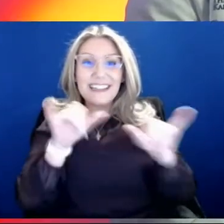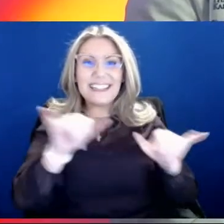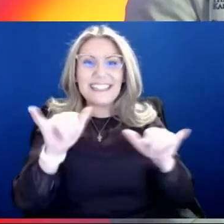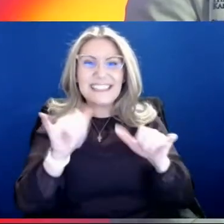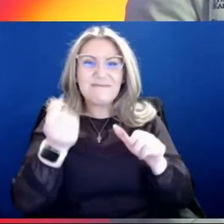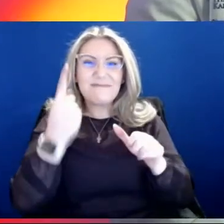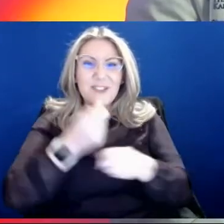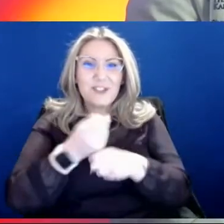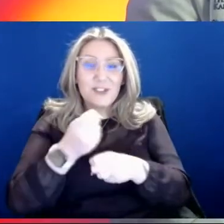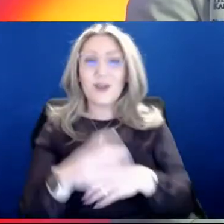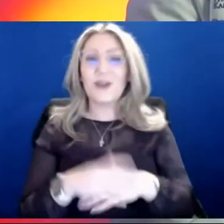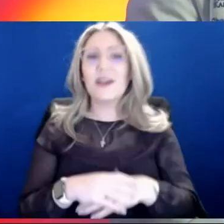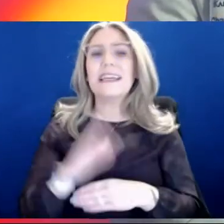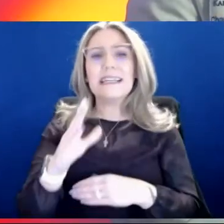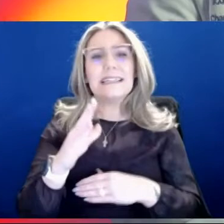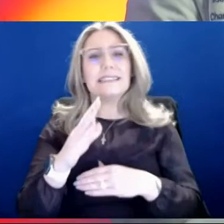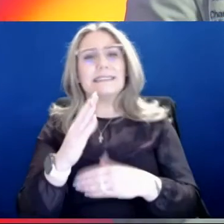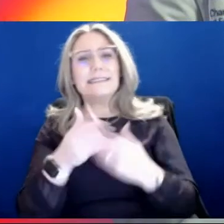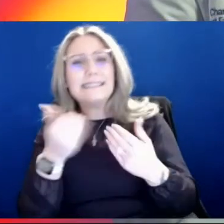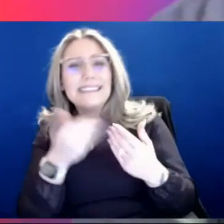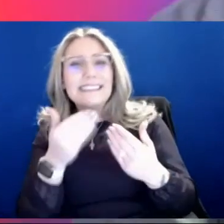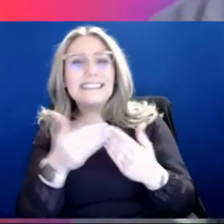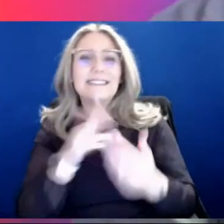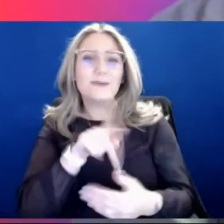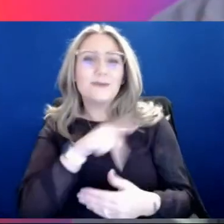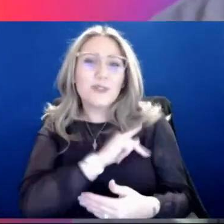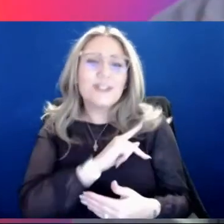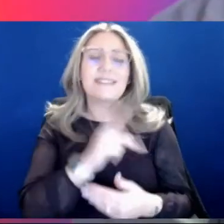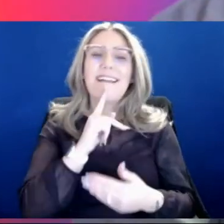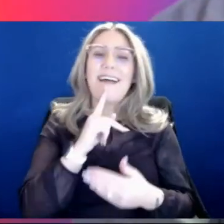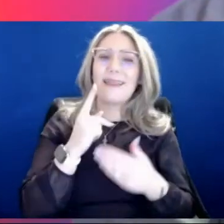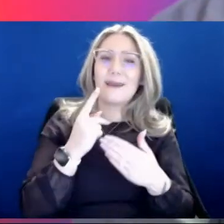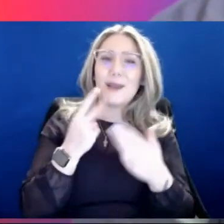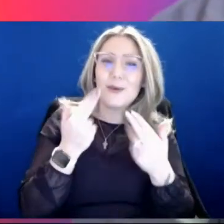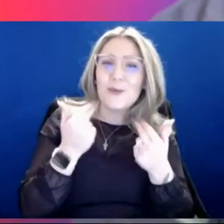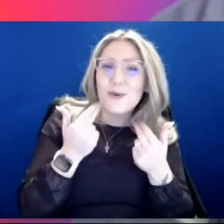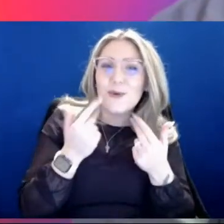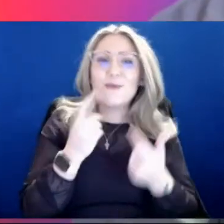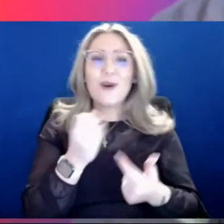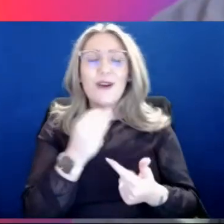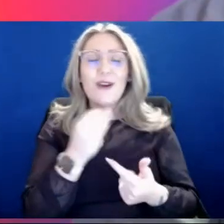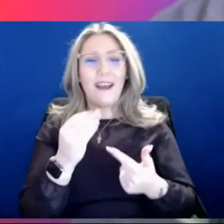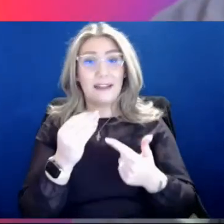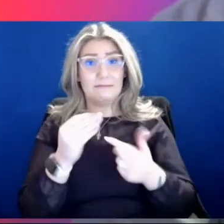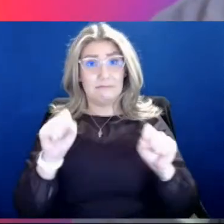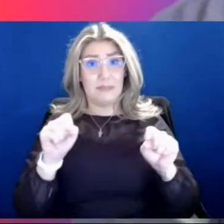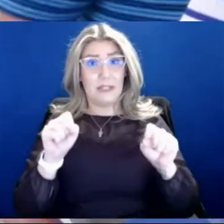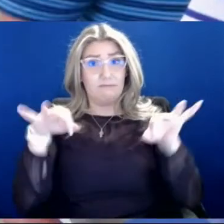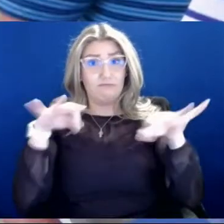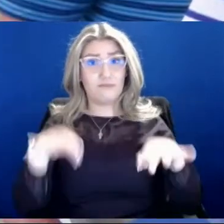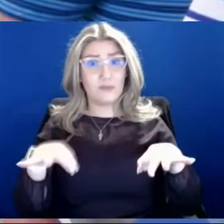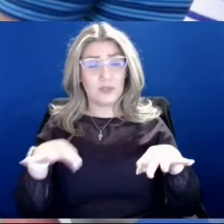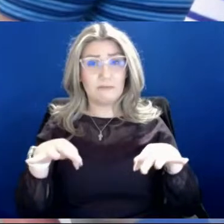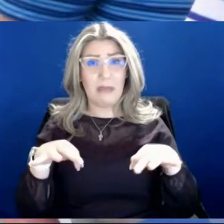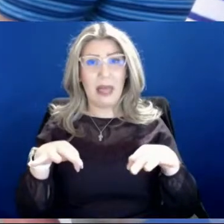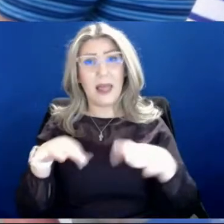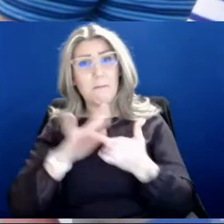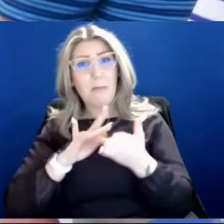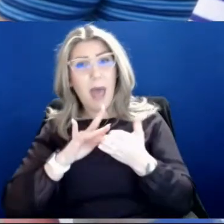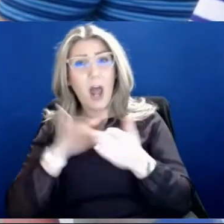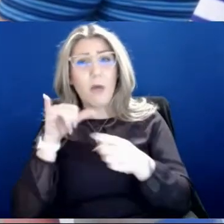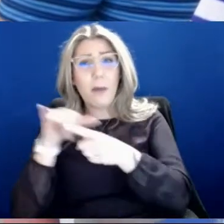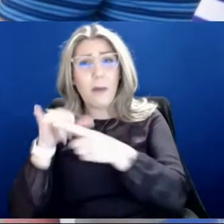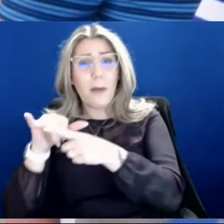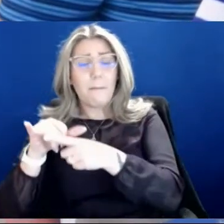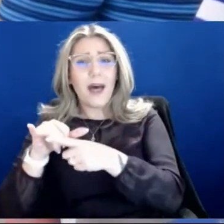easygoing personality, sensitivity, sense of humor, and the ability to explain medical terms in plain language, Becky says Dr. Porter